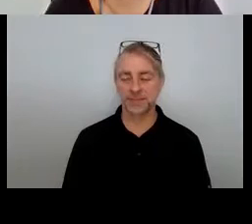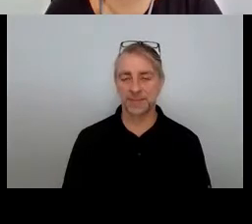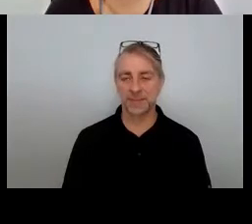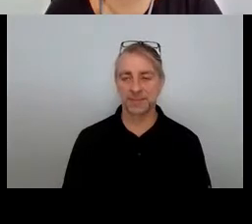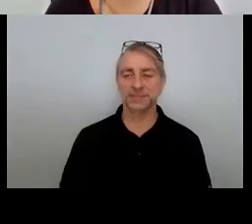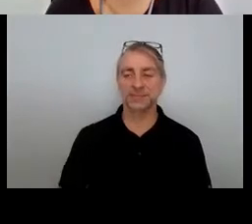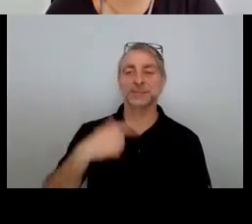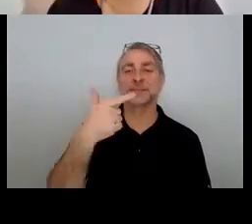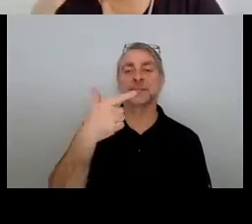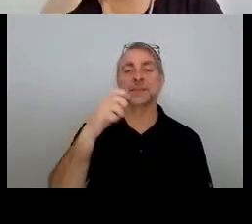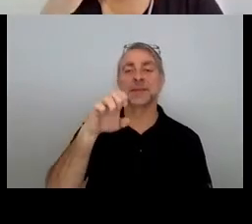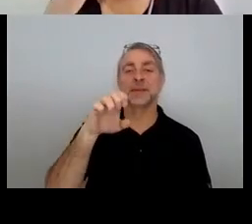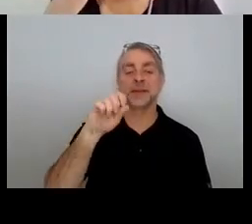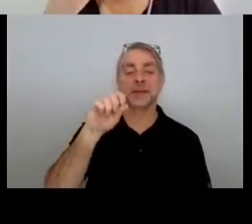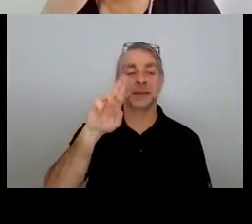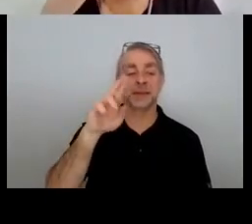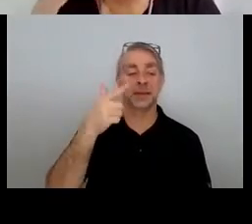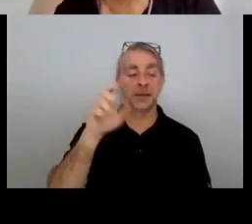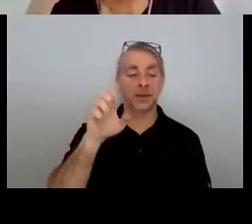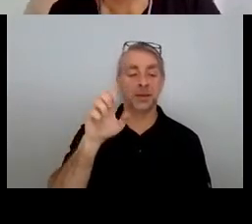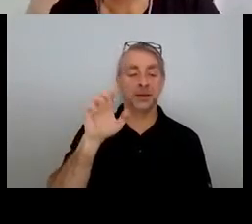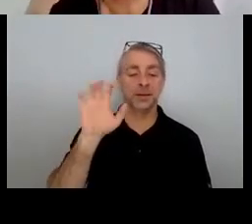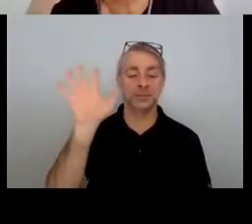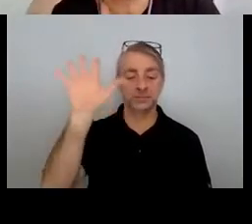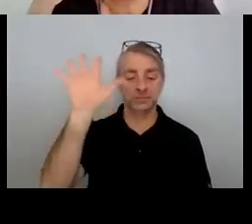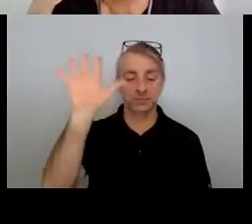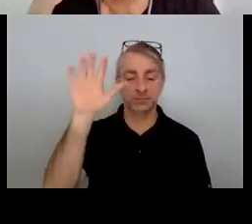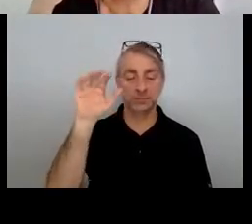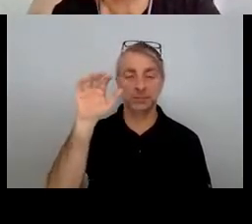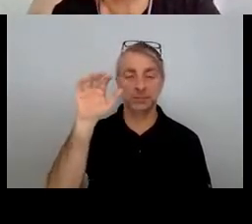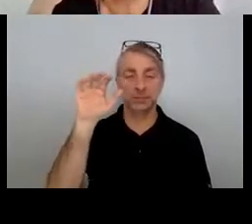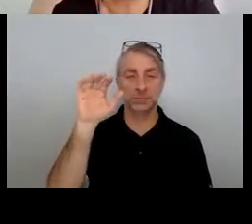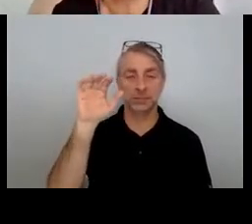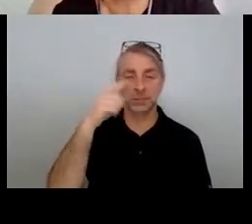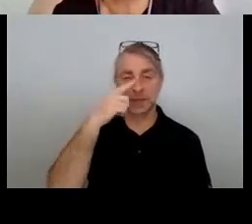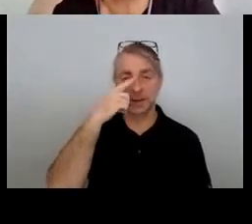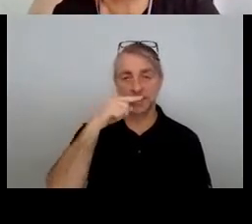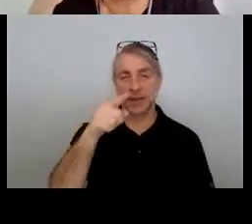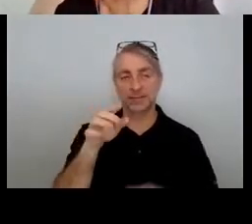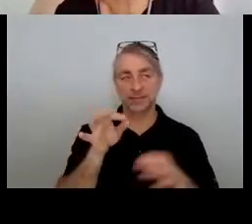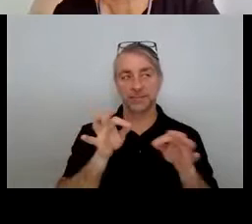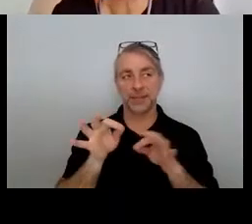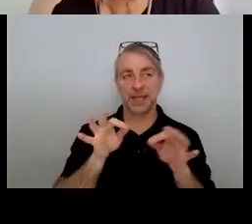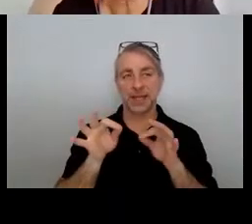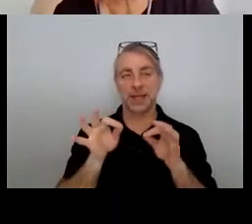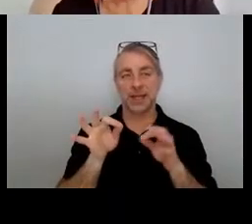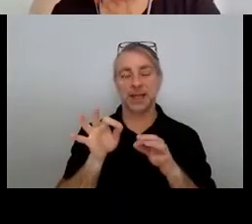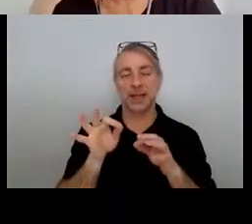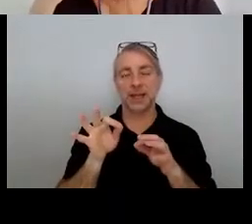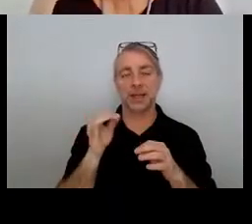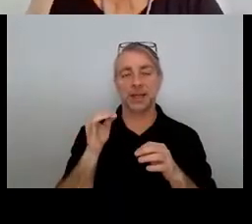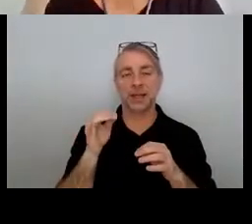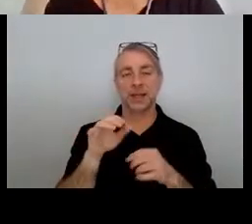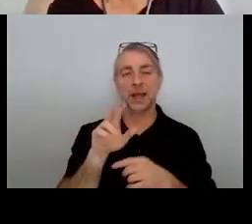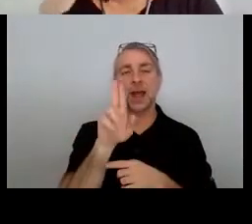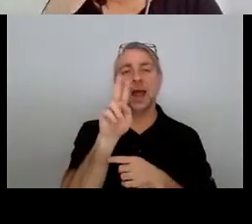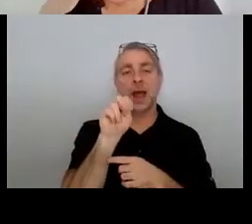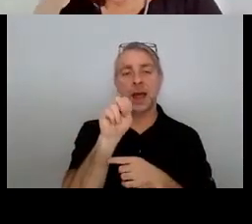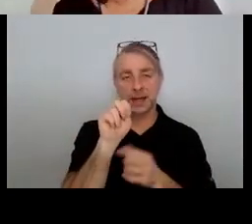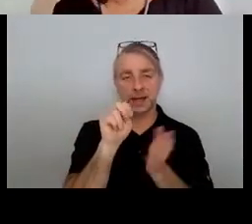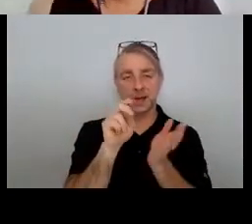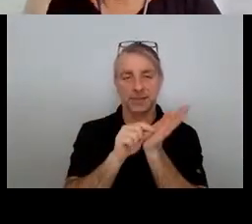One other thing that's come up a few times, though, too. Can you also speak about unpublished studies? Okay. Where you might find